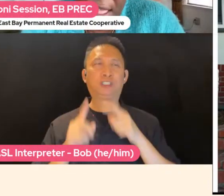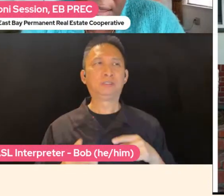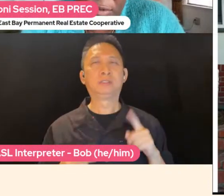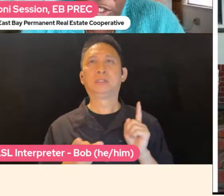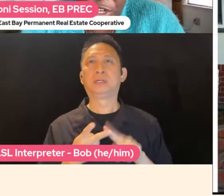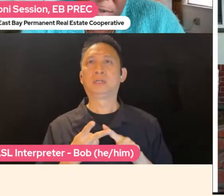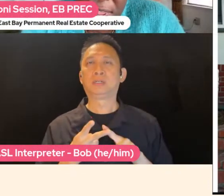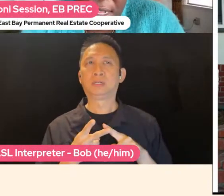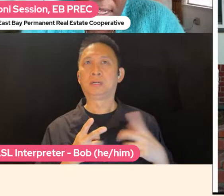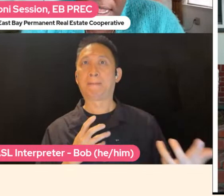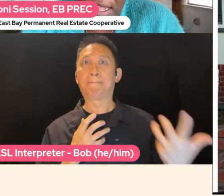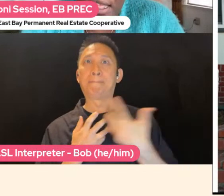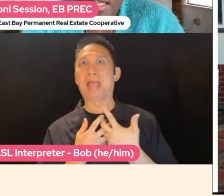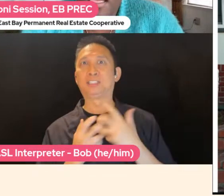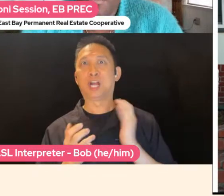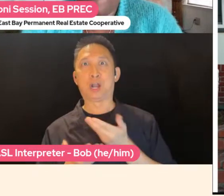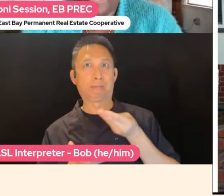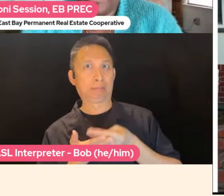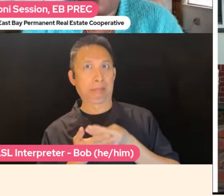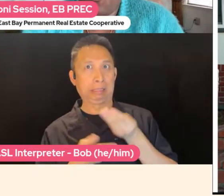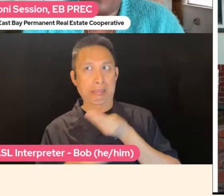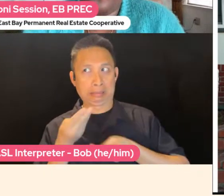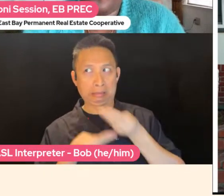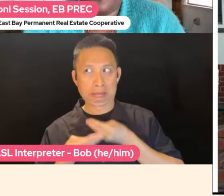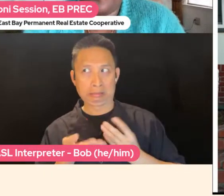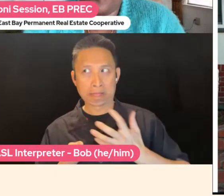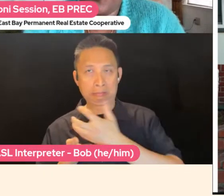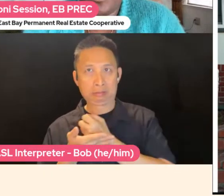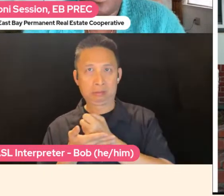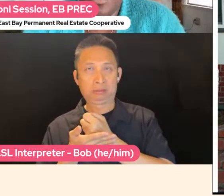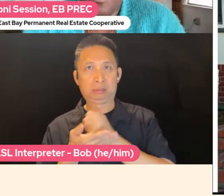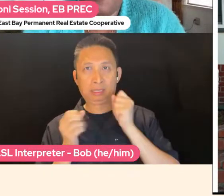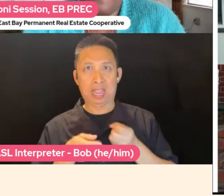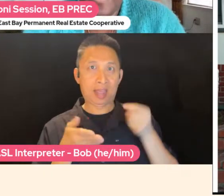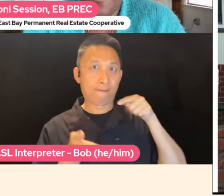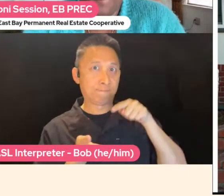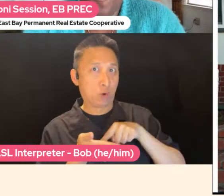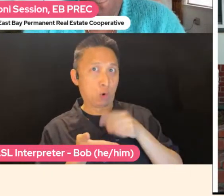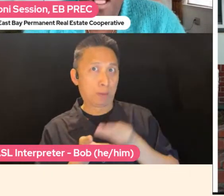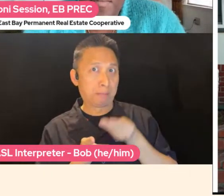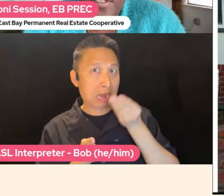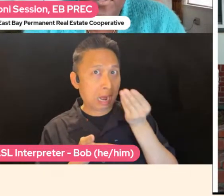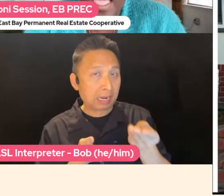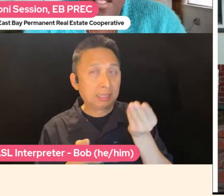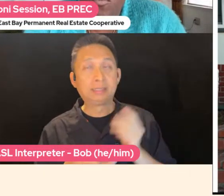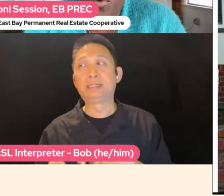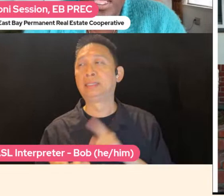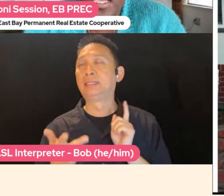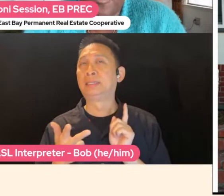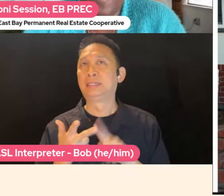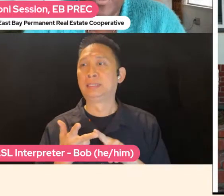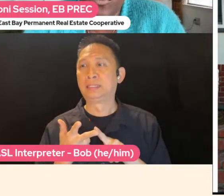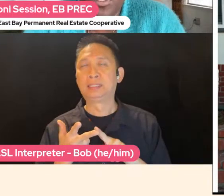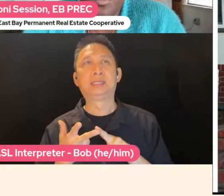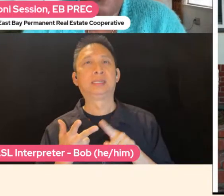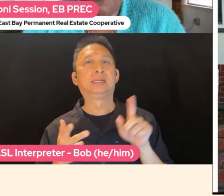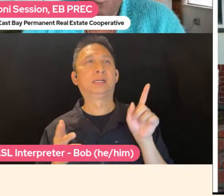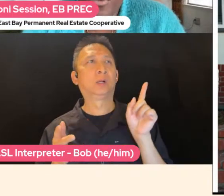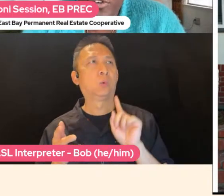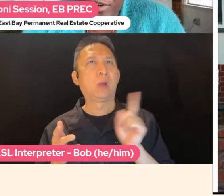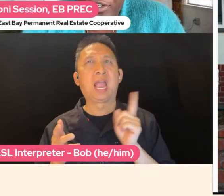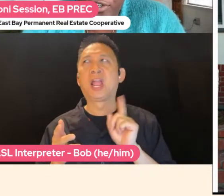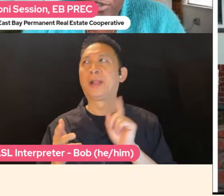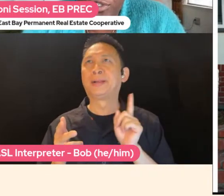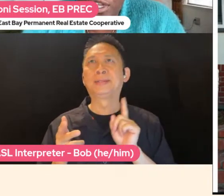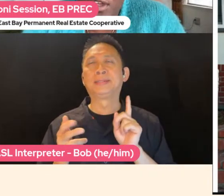could generate, and also held the promise that we could build